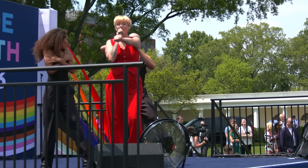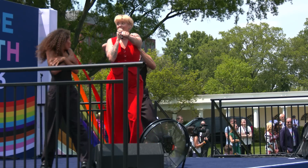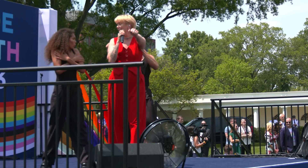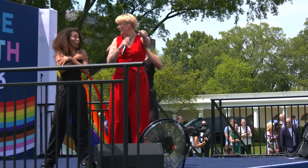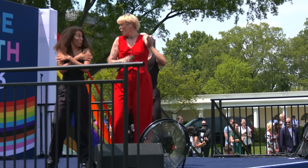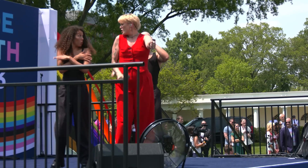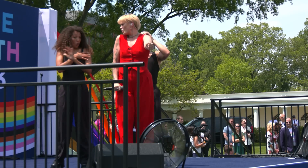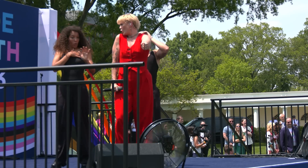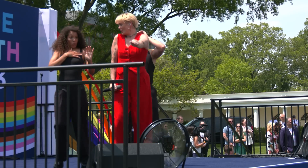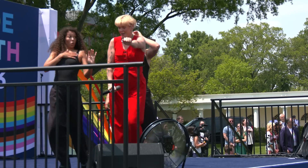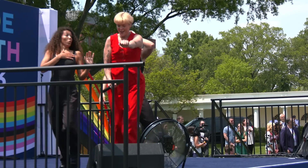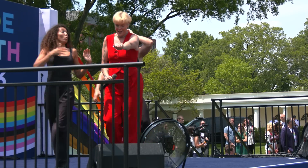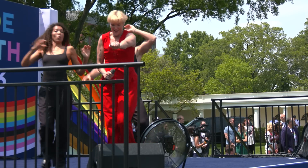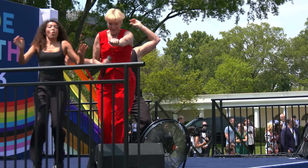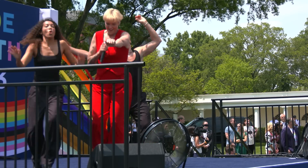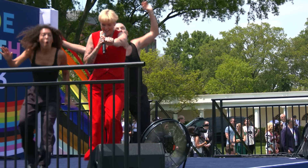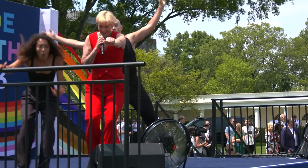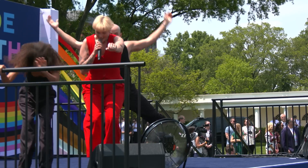On.